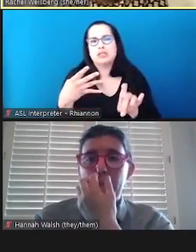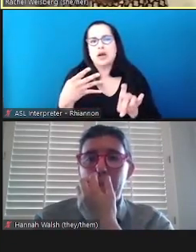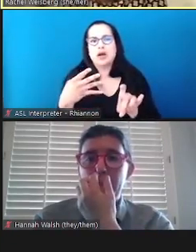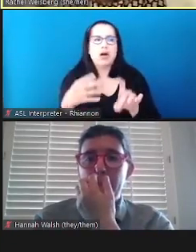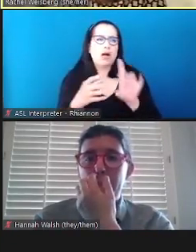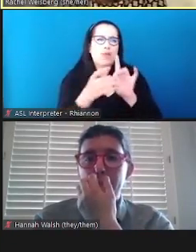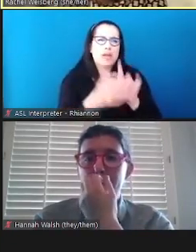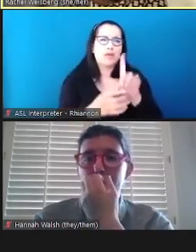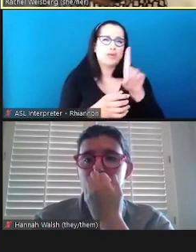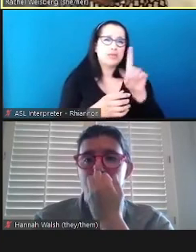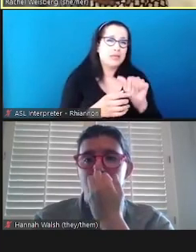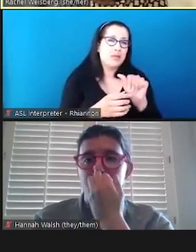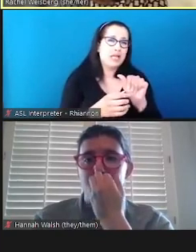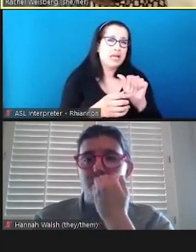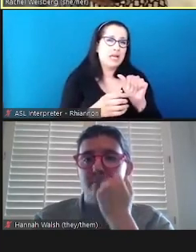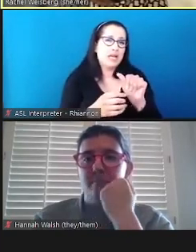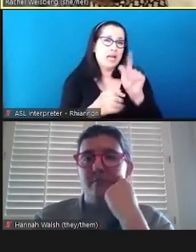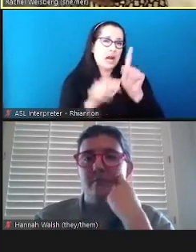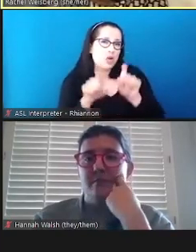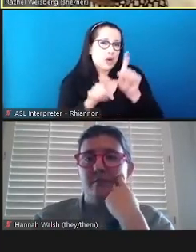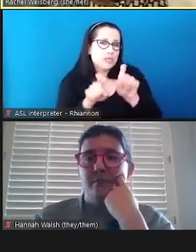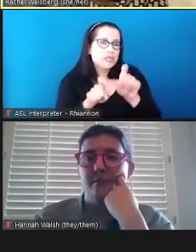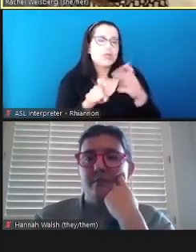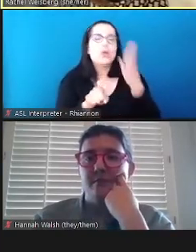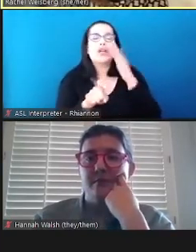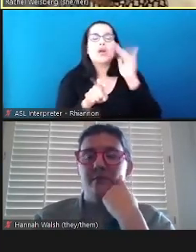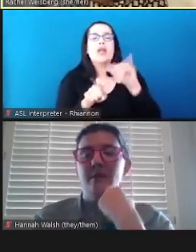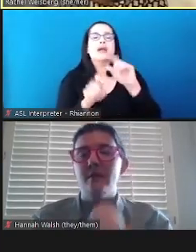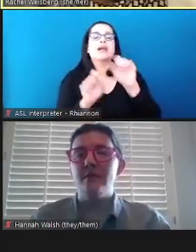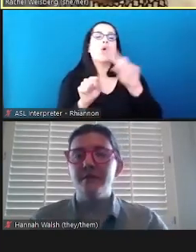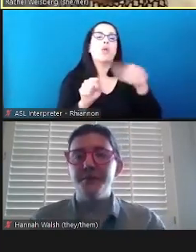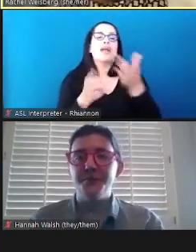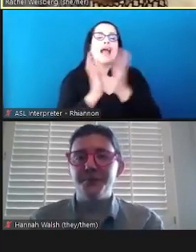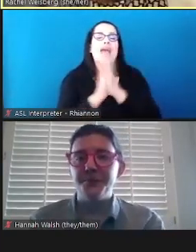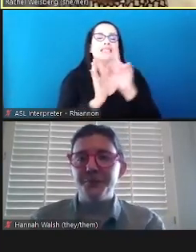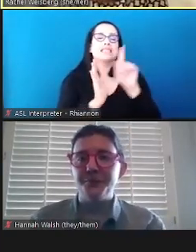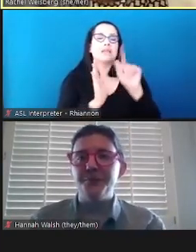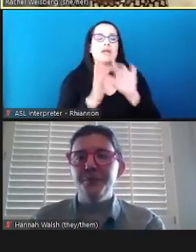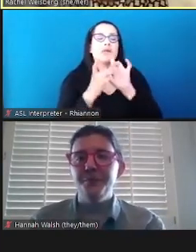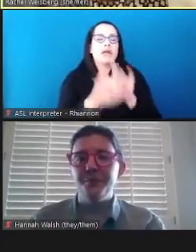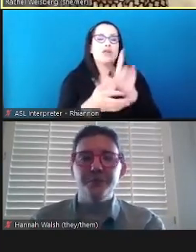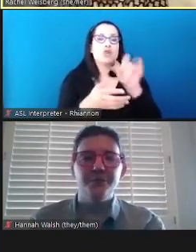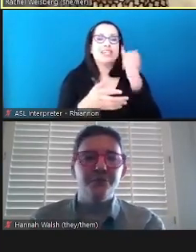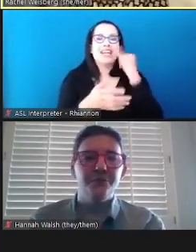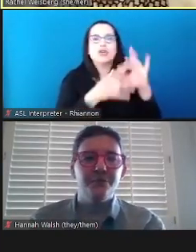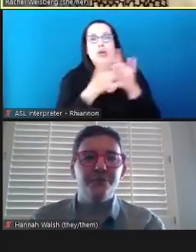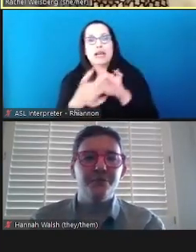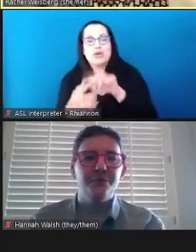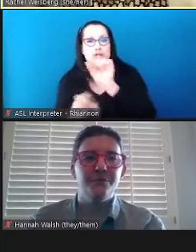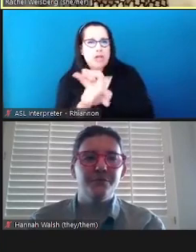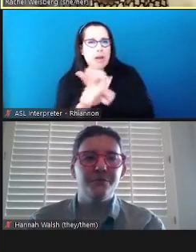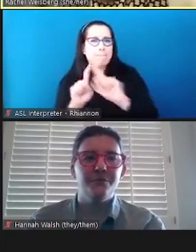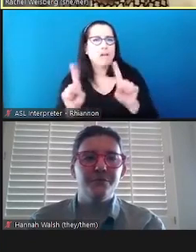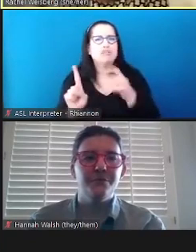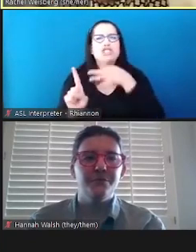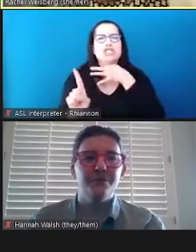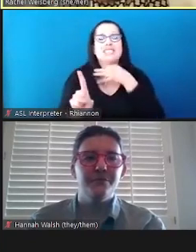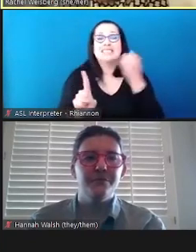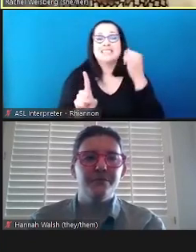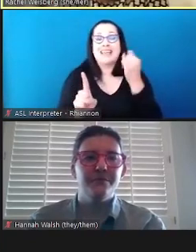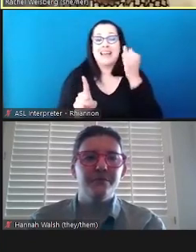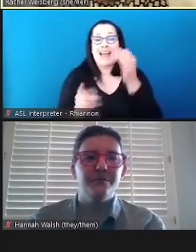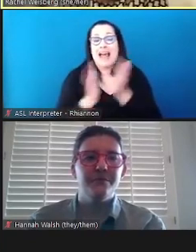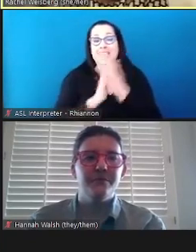inquiries, right? So we know we can only ask a disability related question if it's job related, but is asking for vaccine